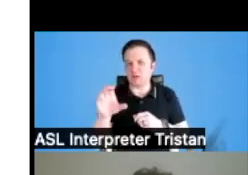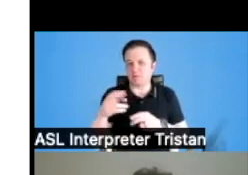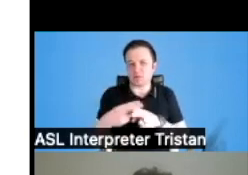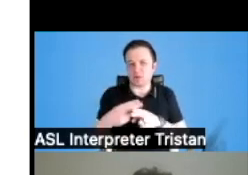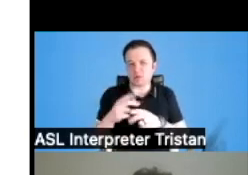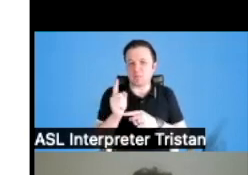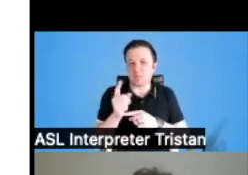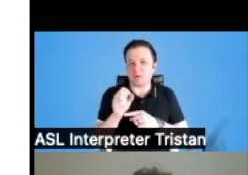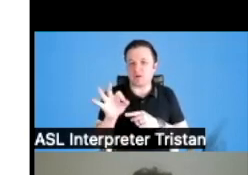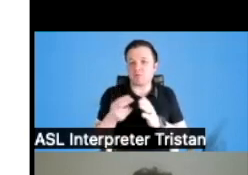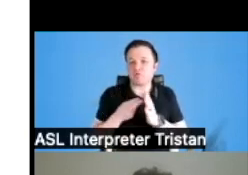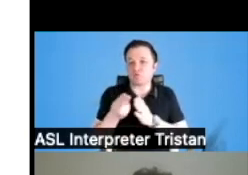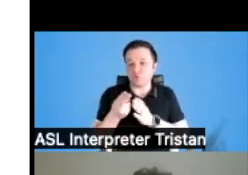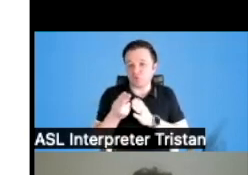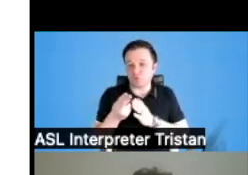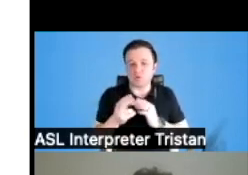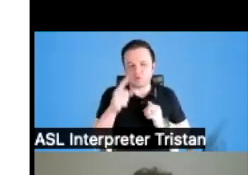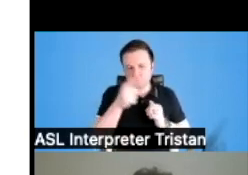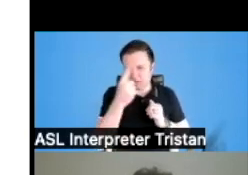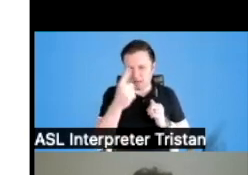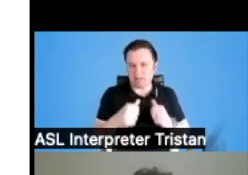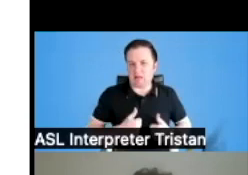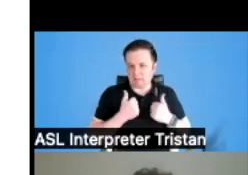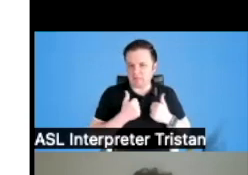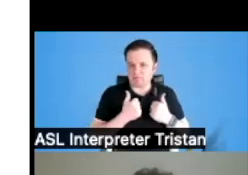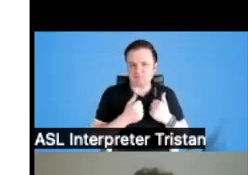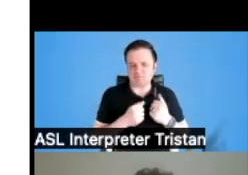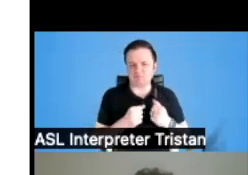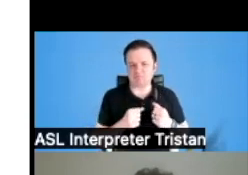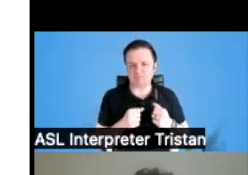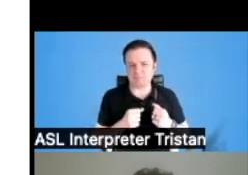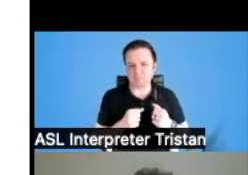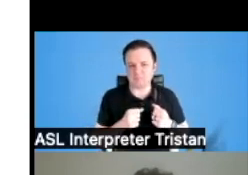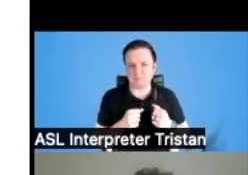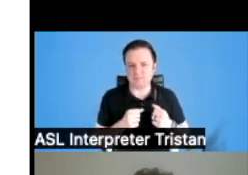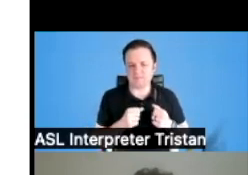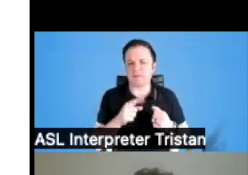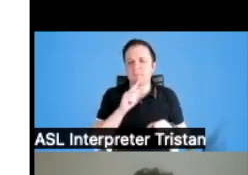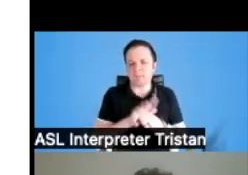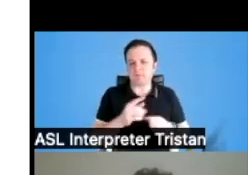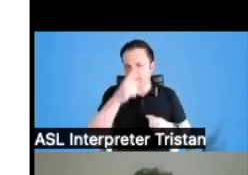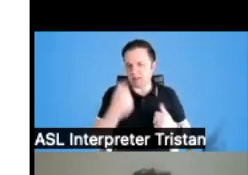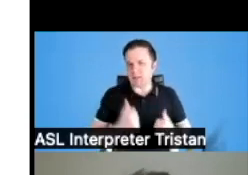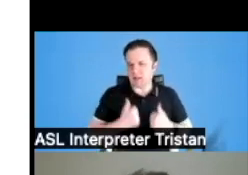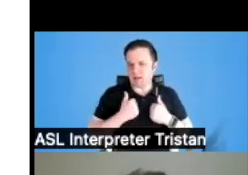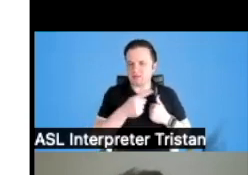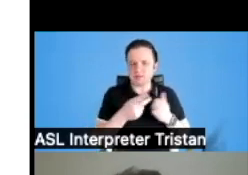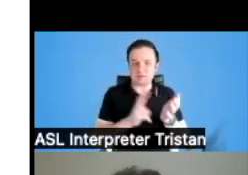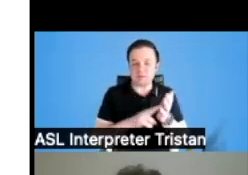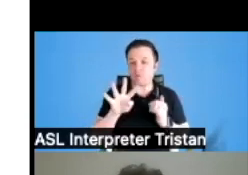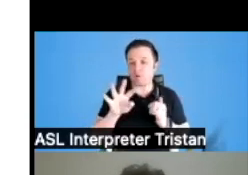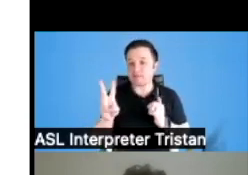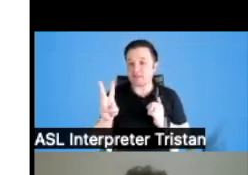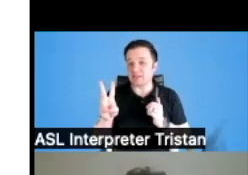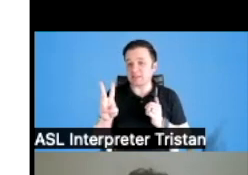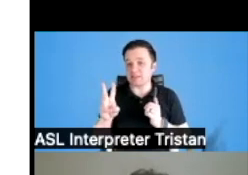Truth, Statement of Commitment to Black Lives. This was a document signed by 46 domestic violence and